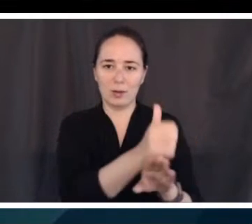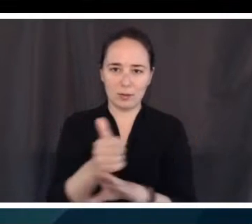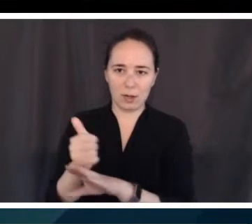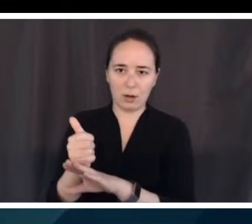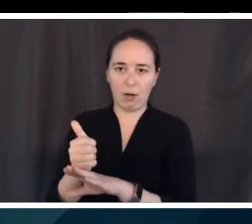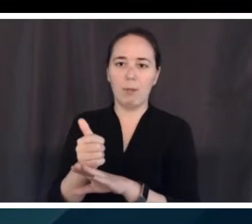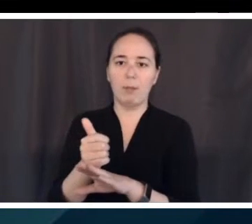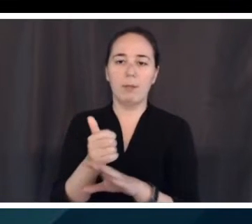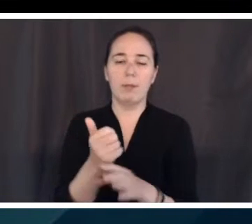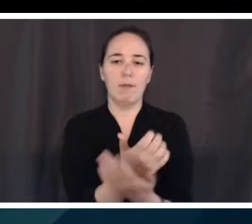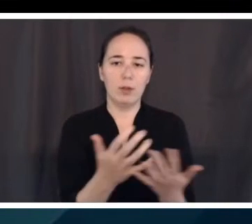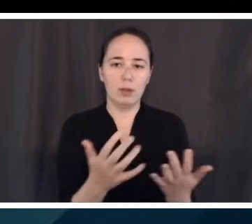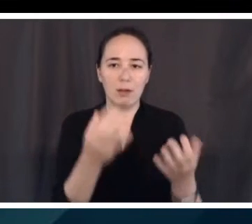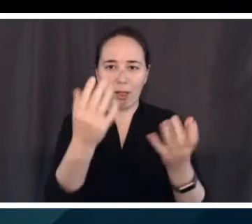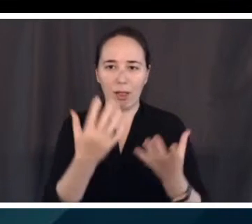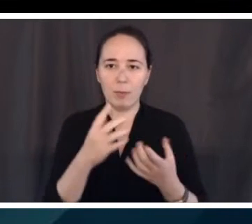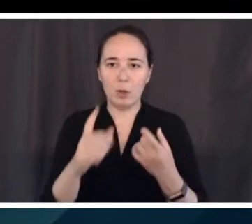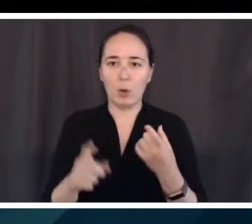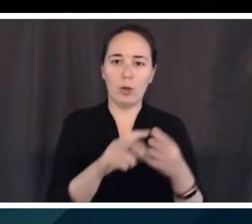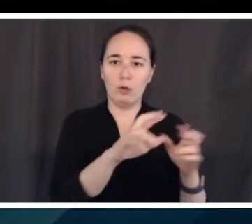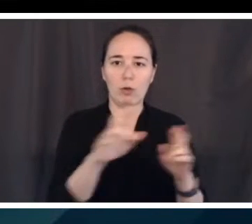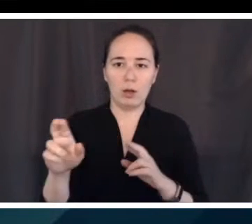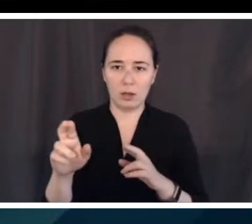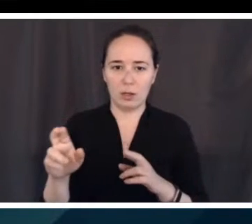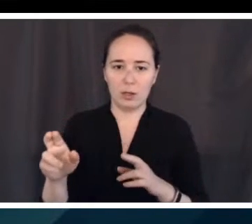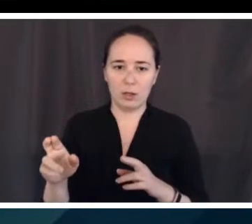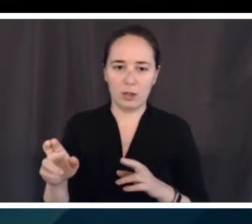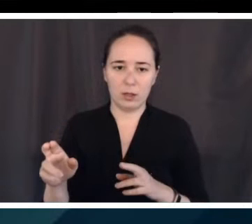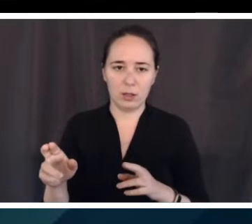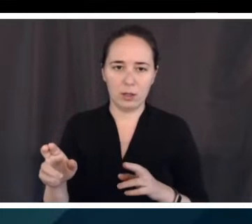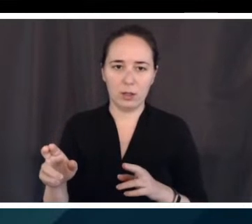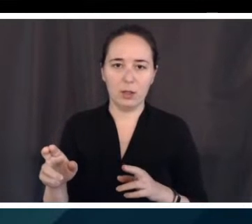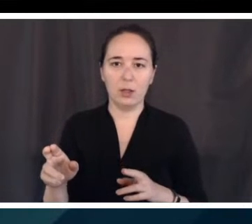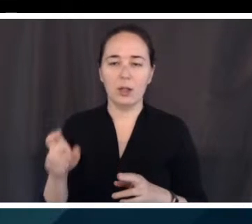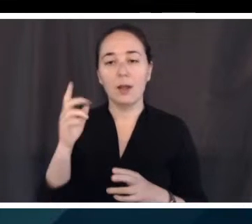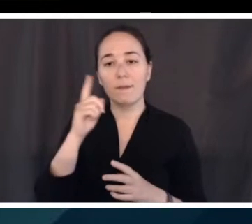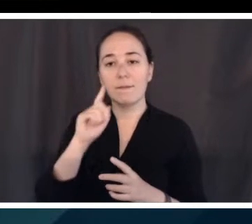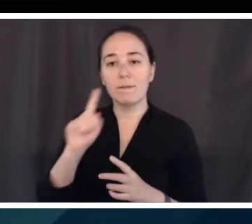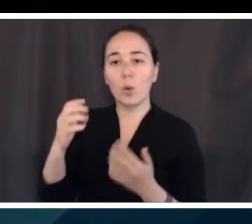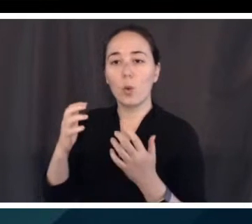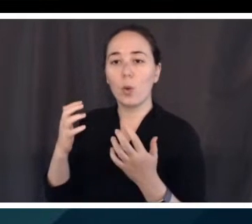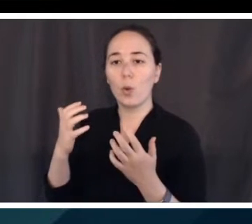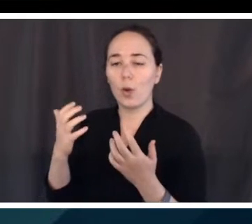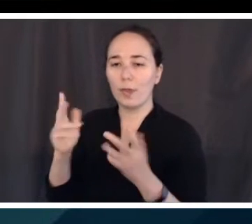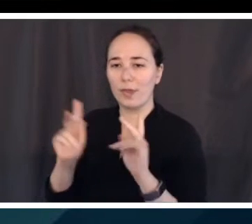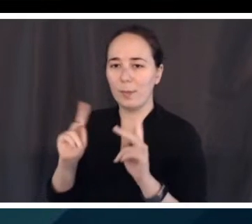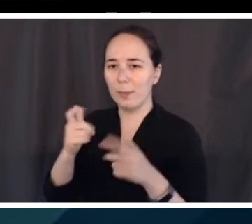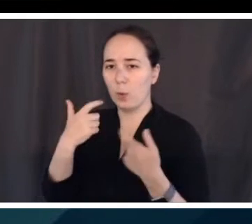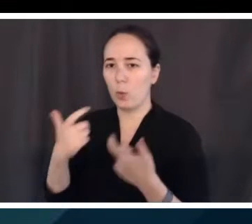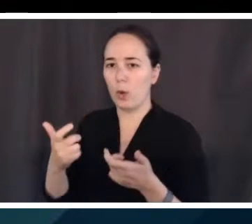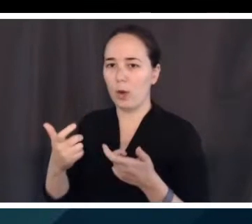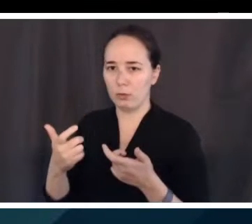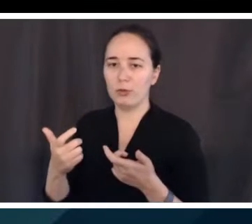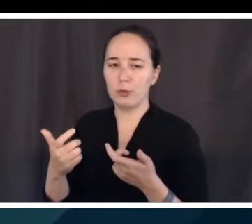that? Let me know when you're ready. And for all of you who are watching right now, now would be a good